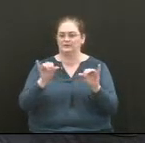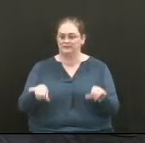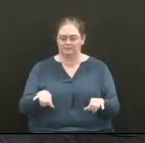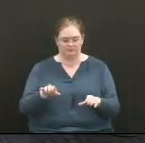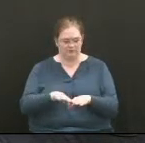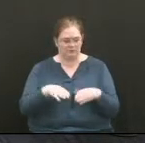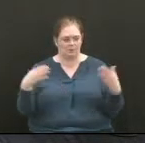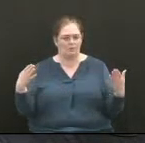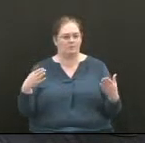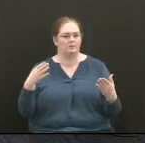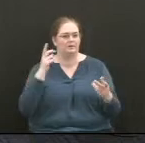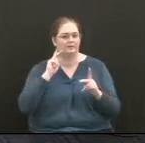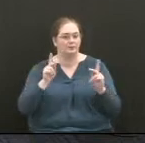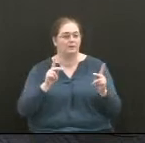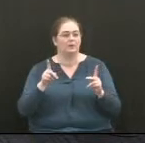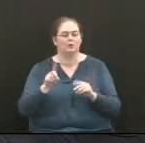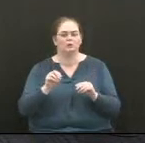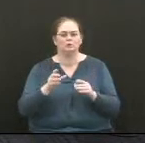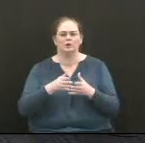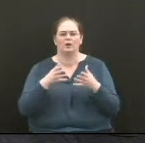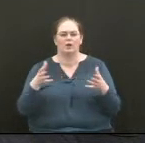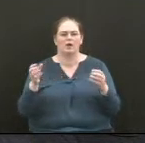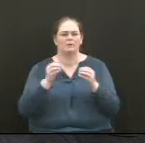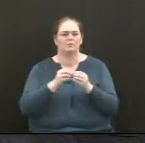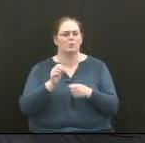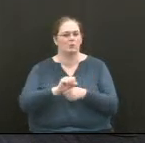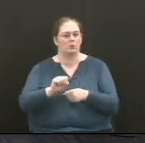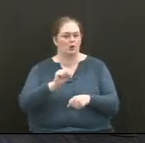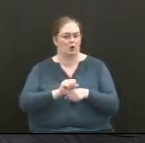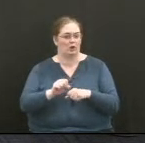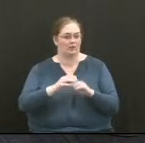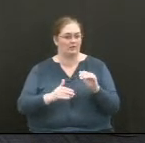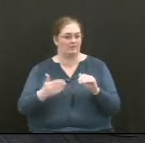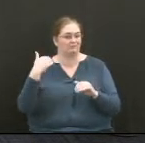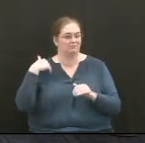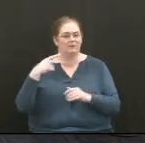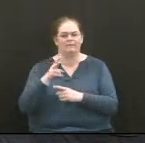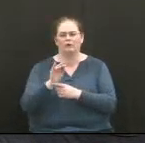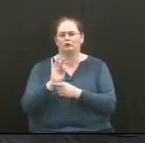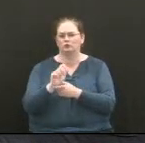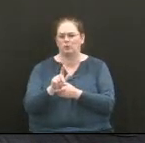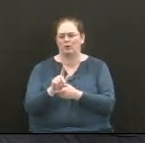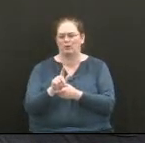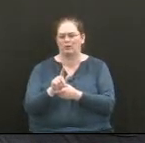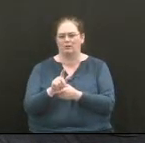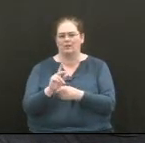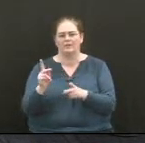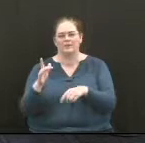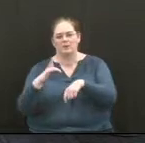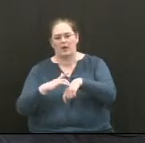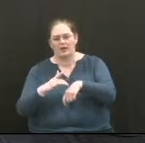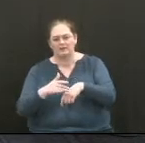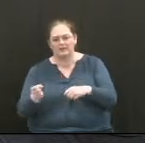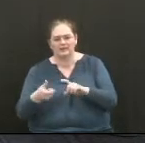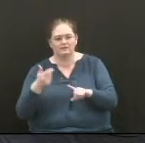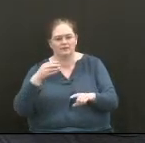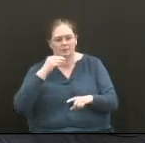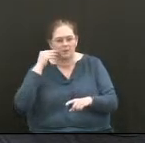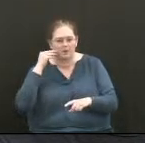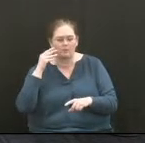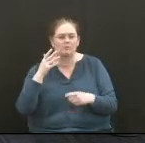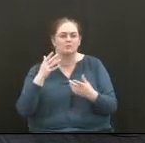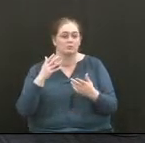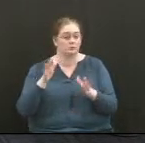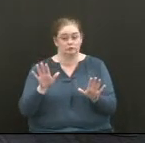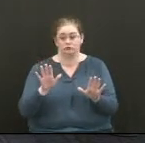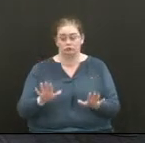is open for people. They're doing a lot more work than they used to virtually in terms of people accessing things from home,